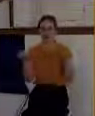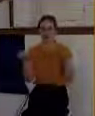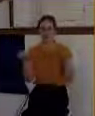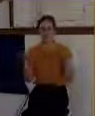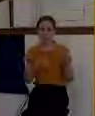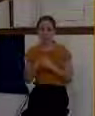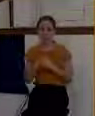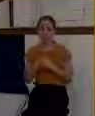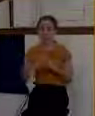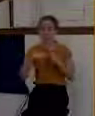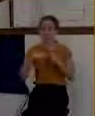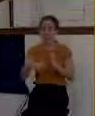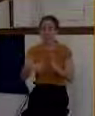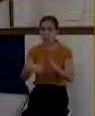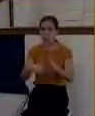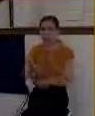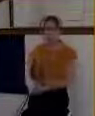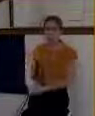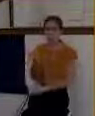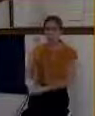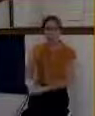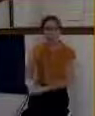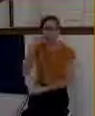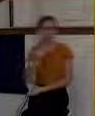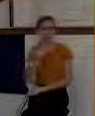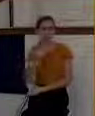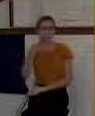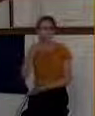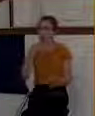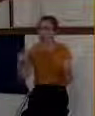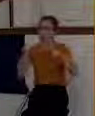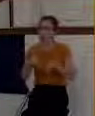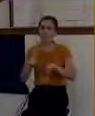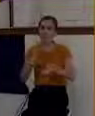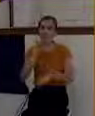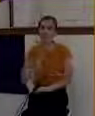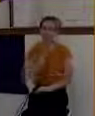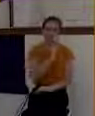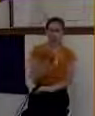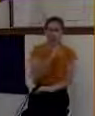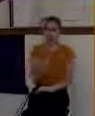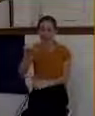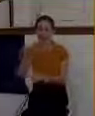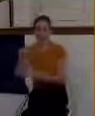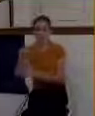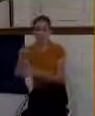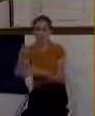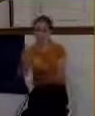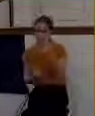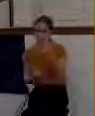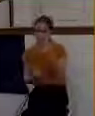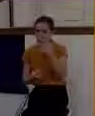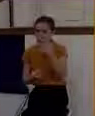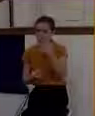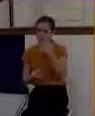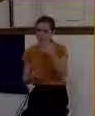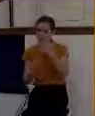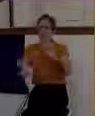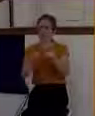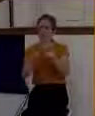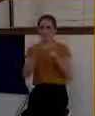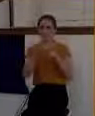in this story is what's going to happen to Israel and Judah. What happens? Well, the prophet from Judah, what does he